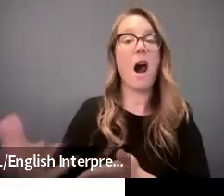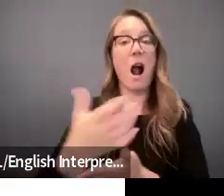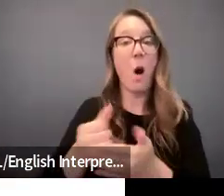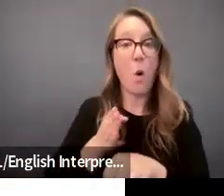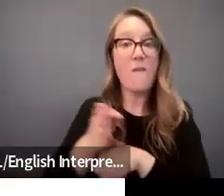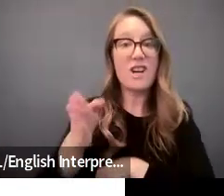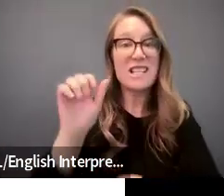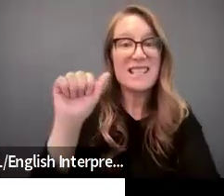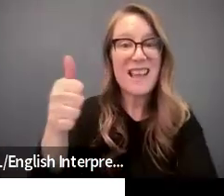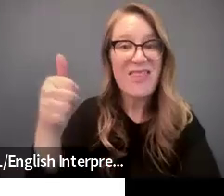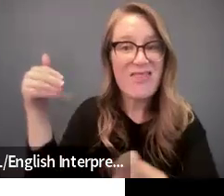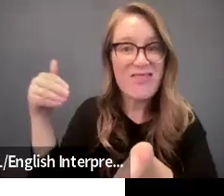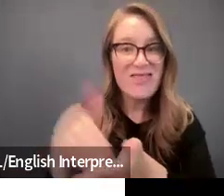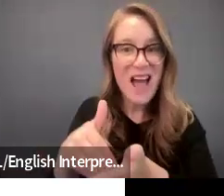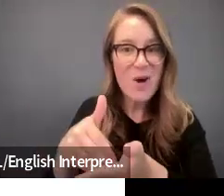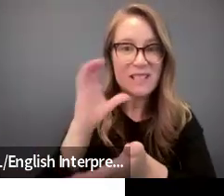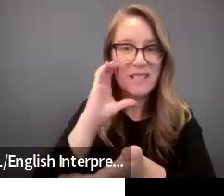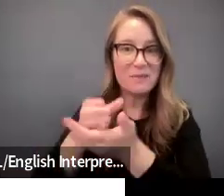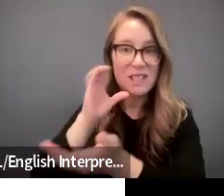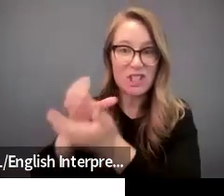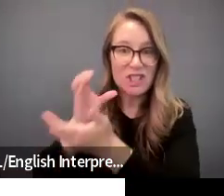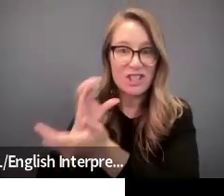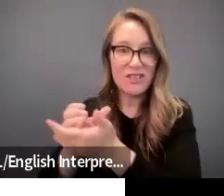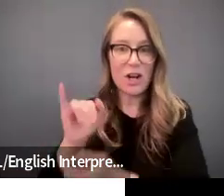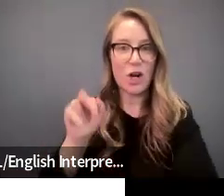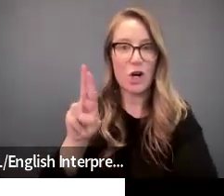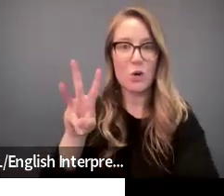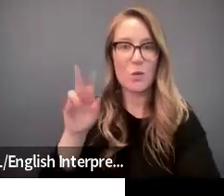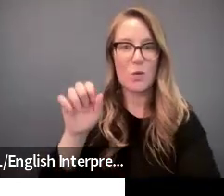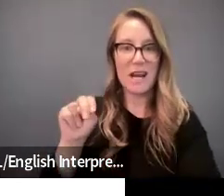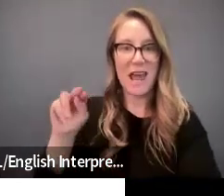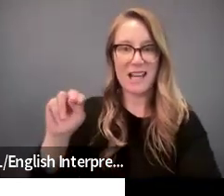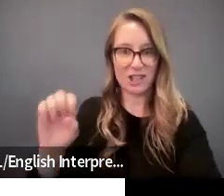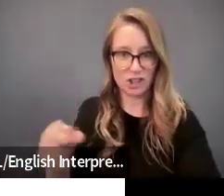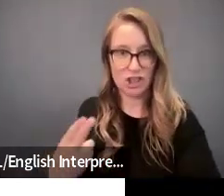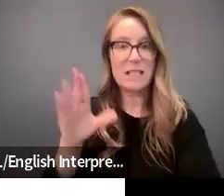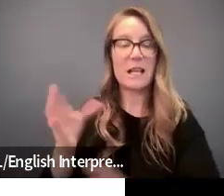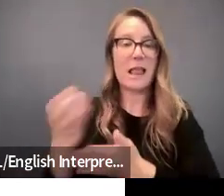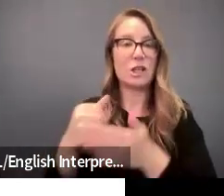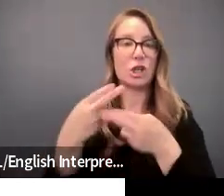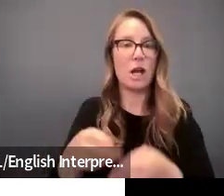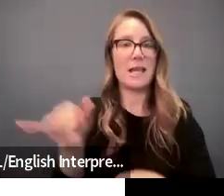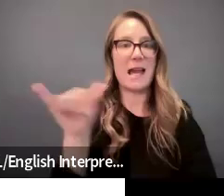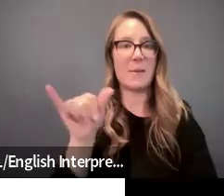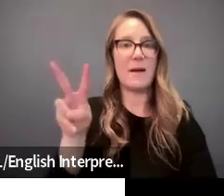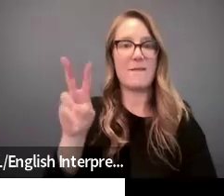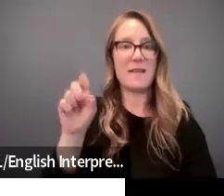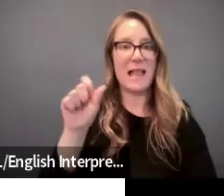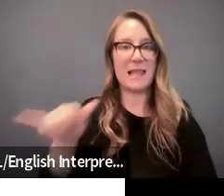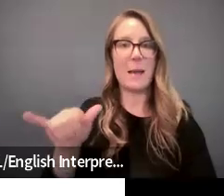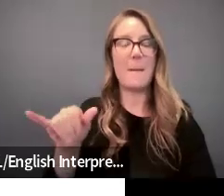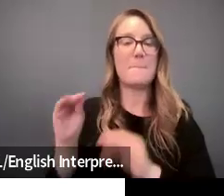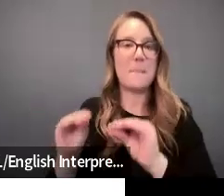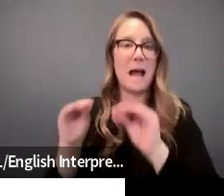than 10,000 pictures of Erwin Nash. And the collection is called Yakima Valley Migrant Labor